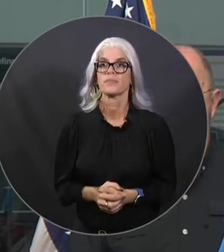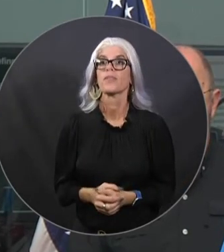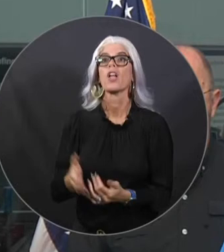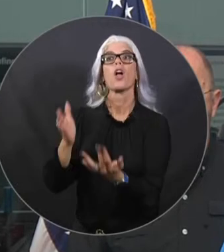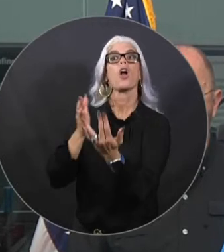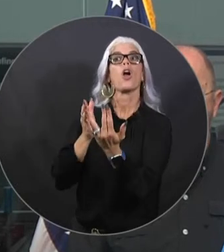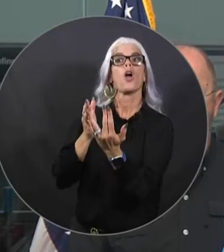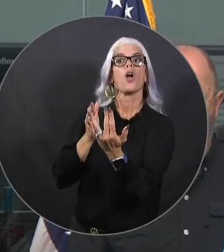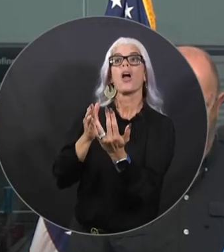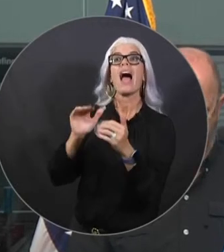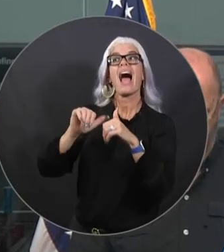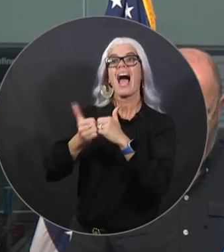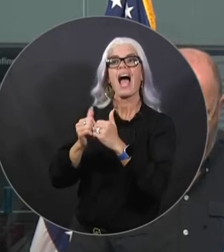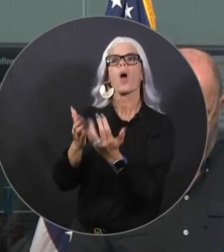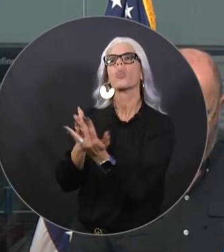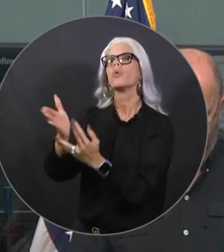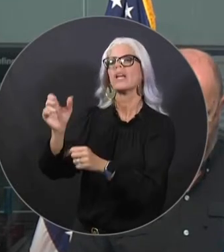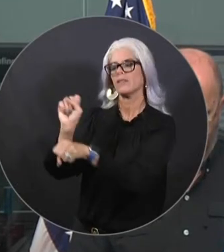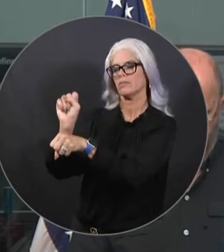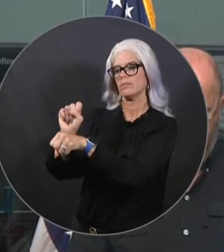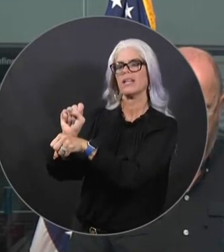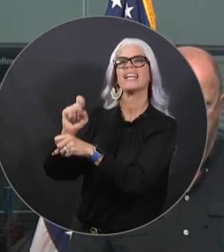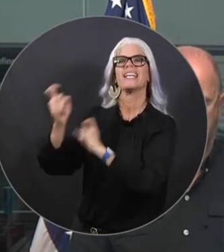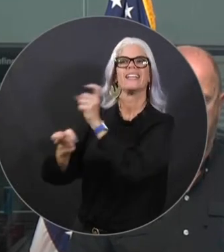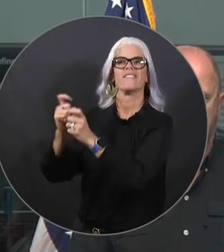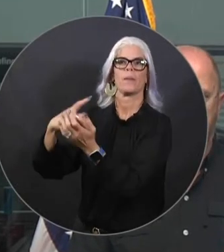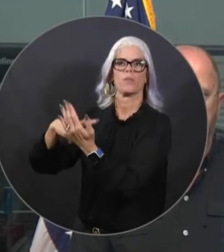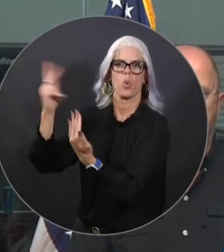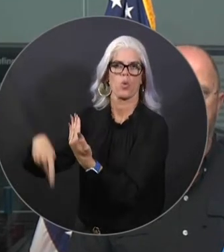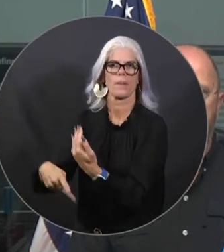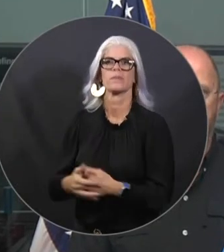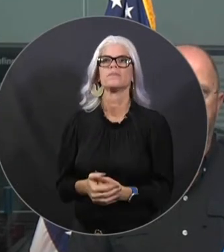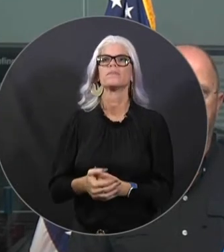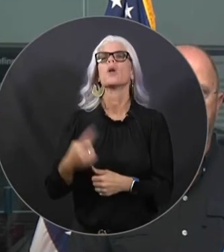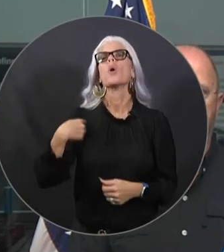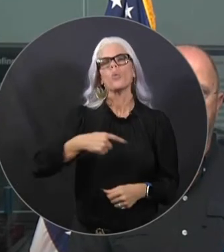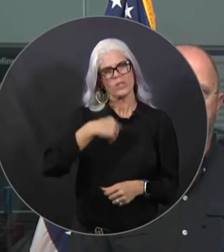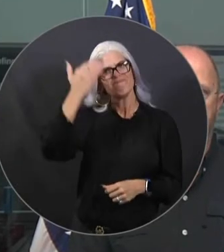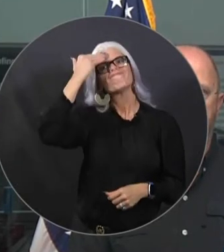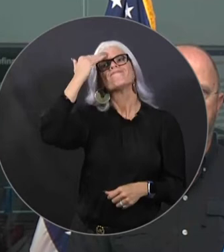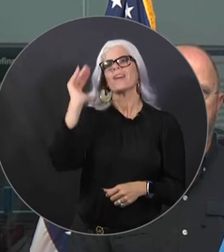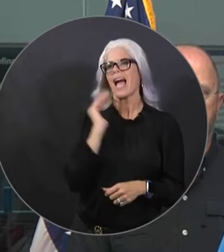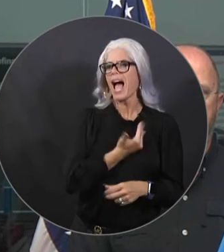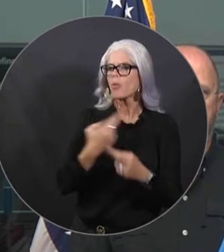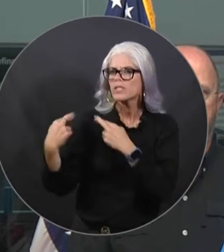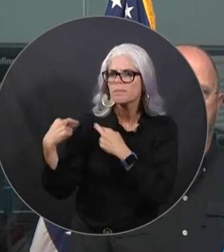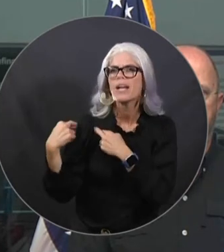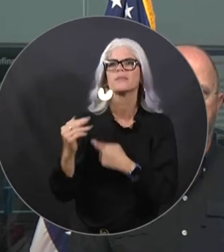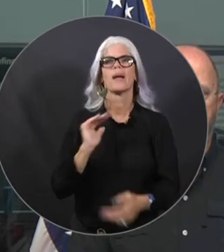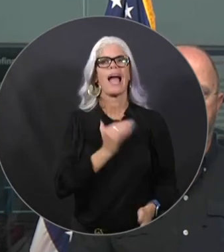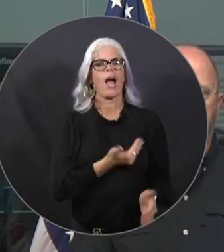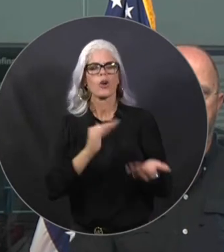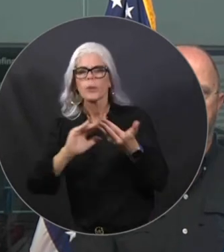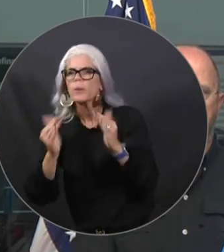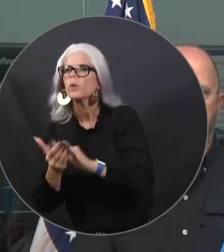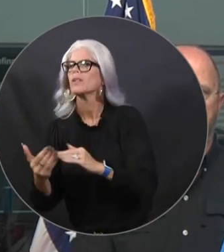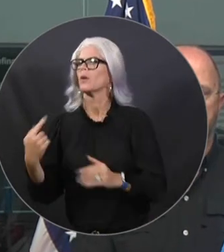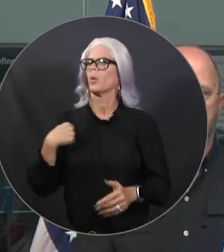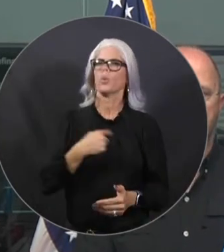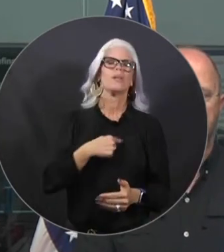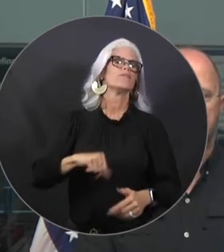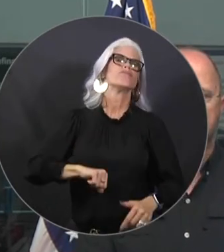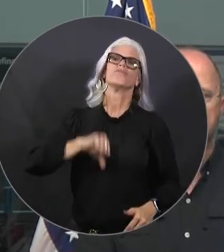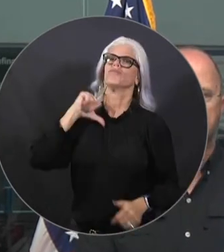And we understand our responsibility to the communities we serve, and we'll proudly work side by side with each and every one of you